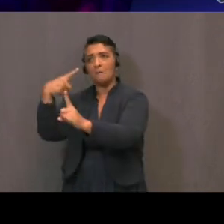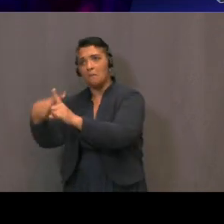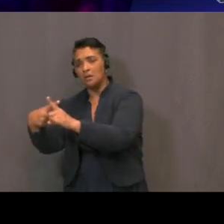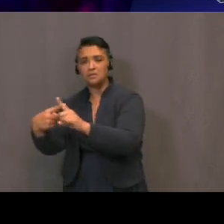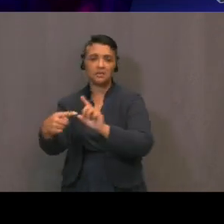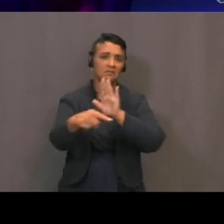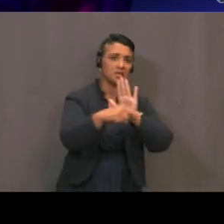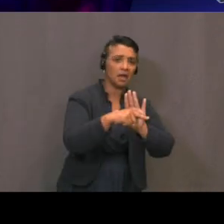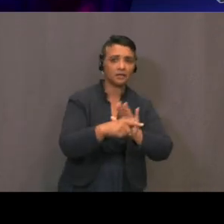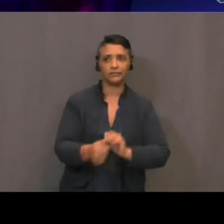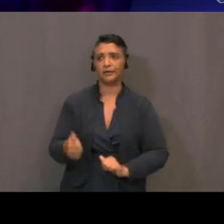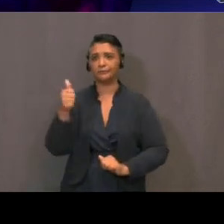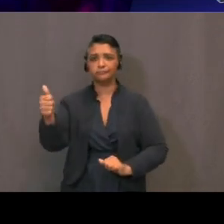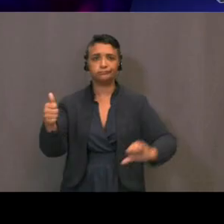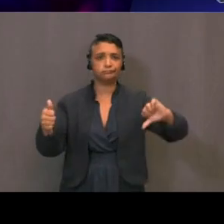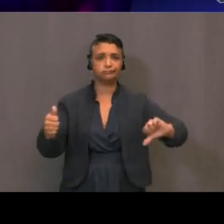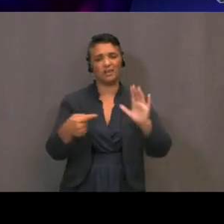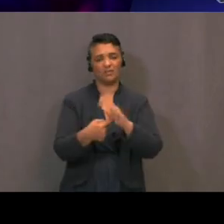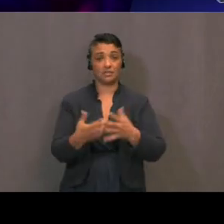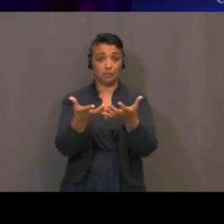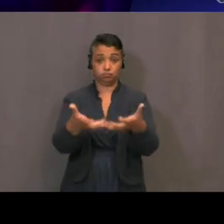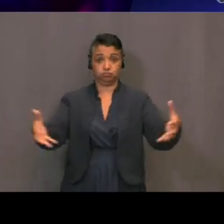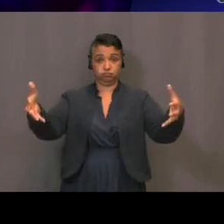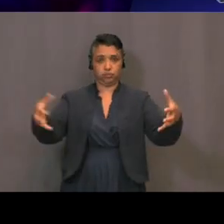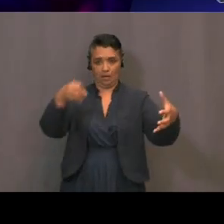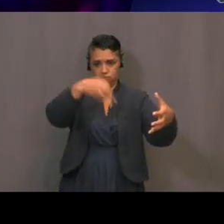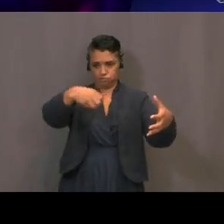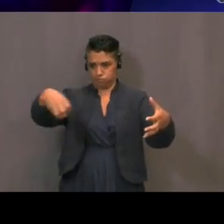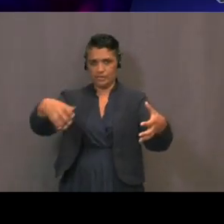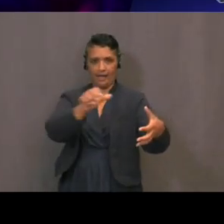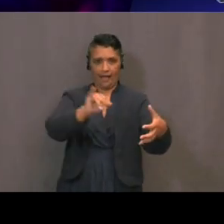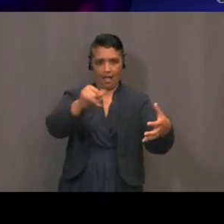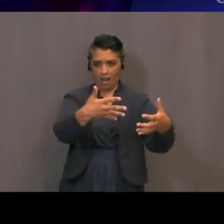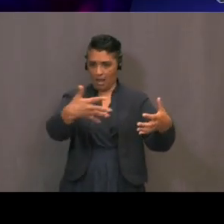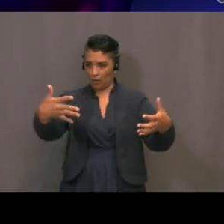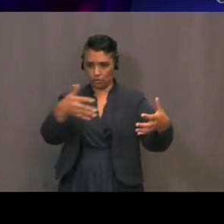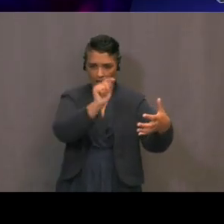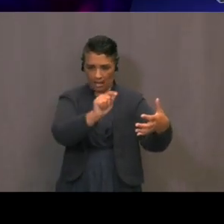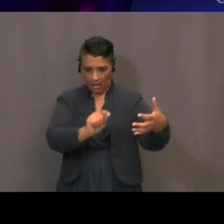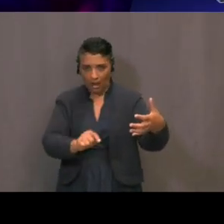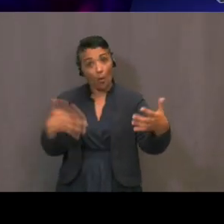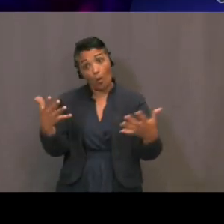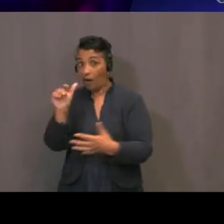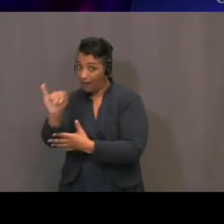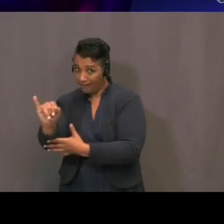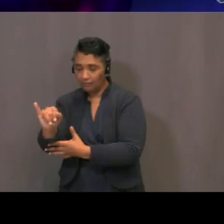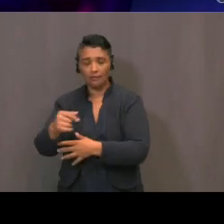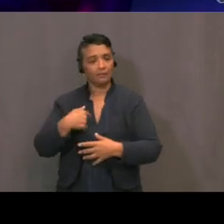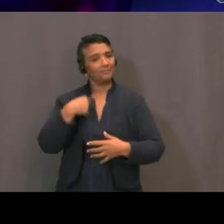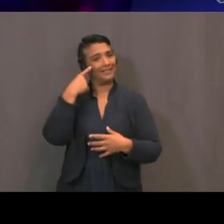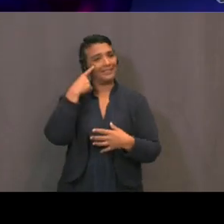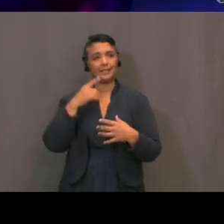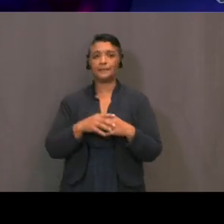like large language models and general purpose AI, I don't think that models like that will